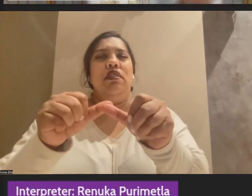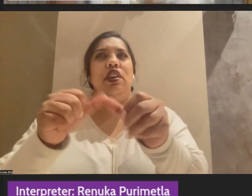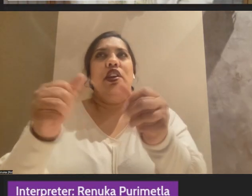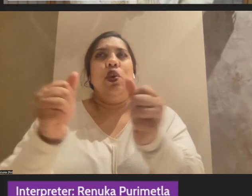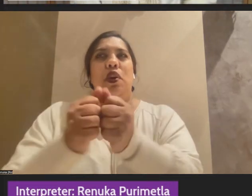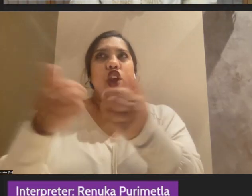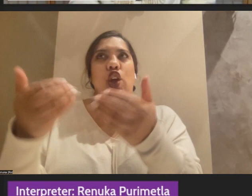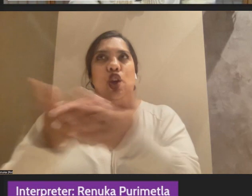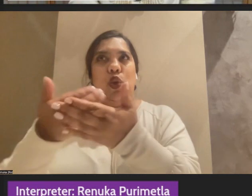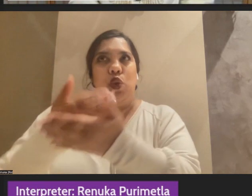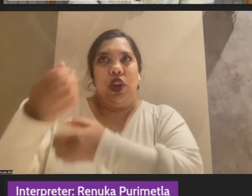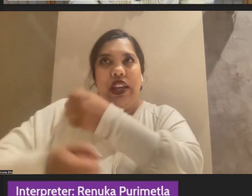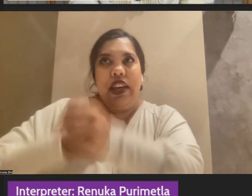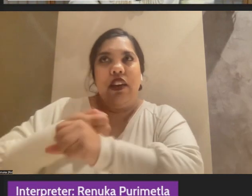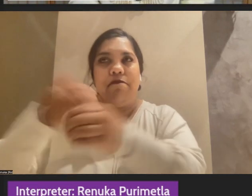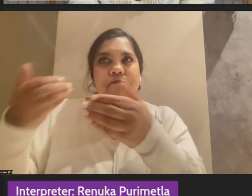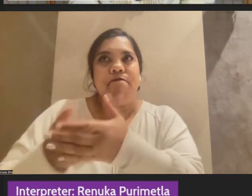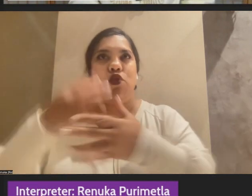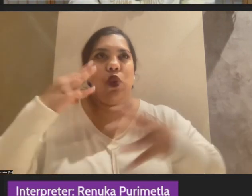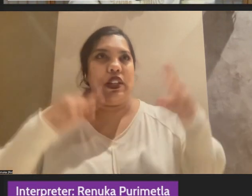top and at the bottom?